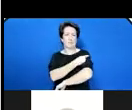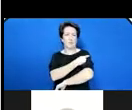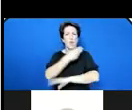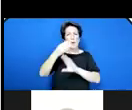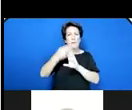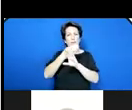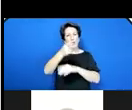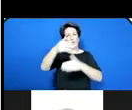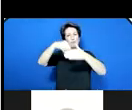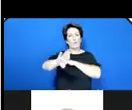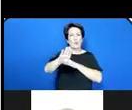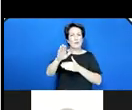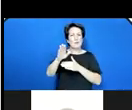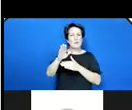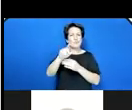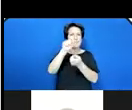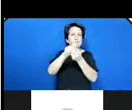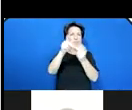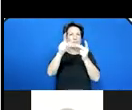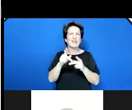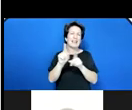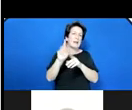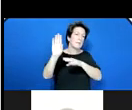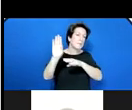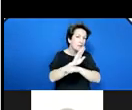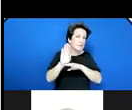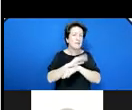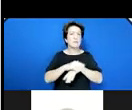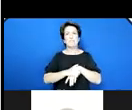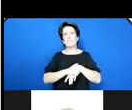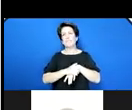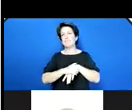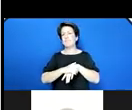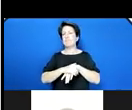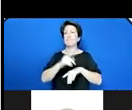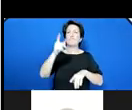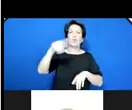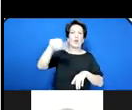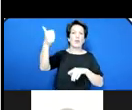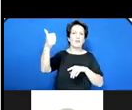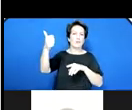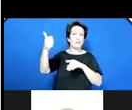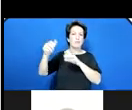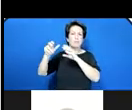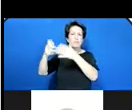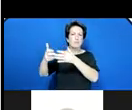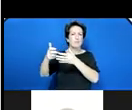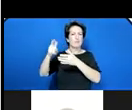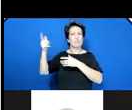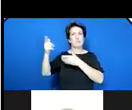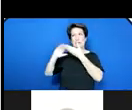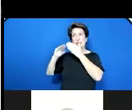indoor spaces, many of which are businesses, some of which are establishments run by you know, municipalities